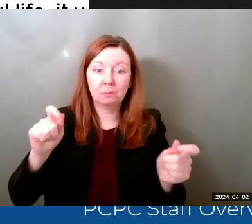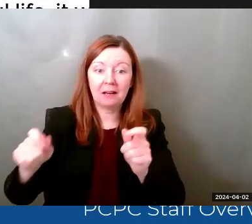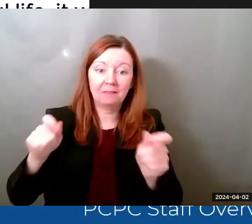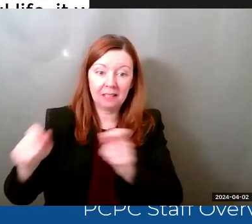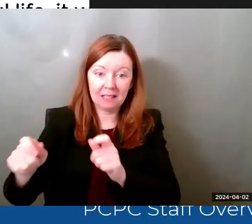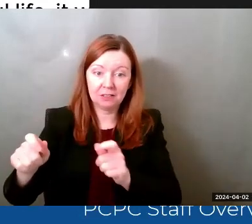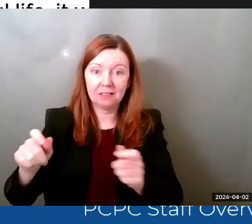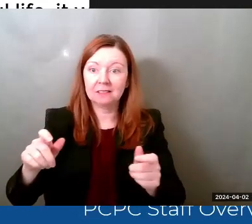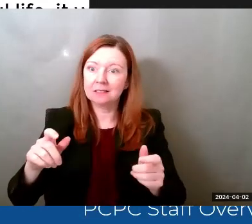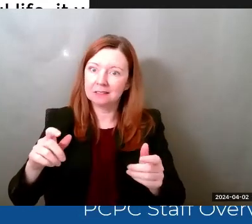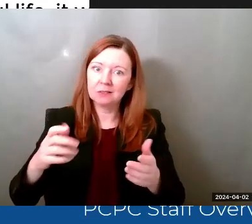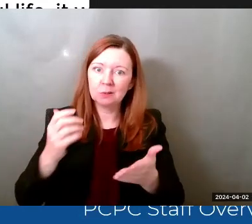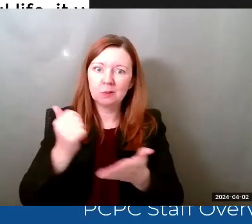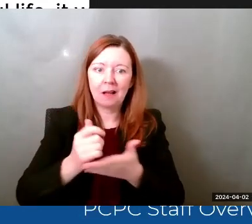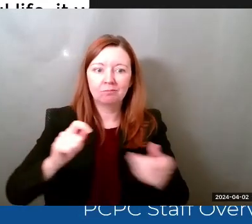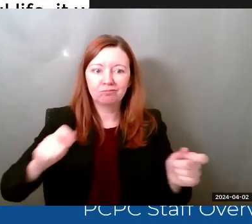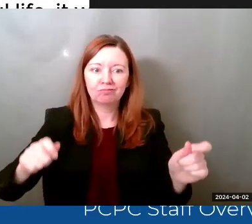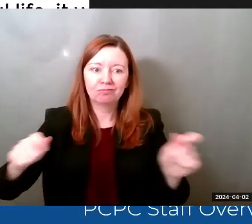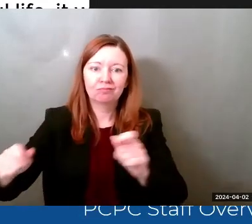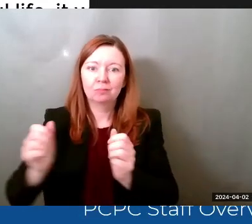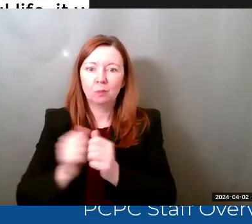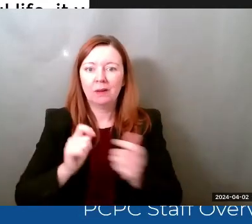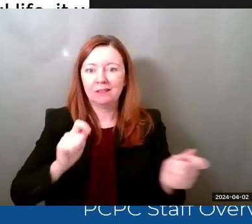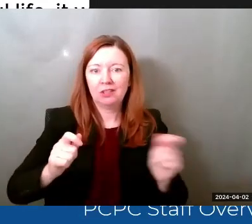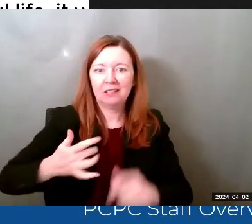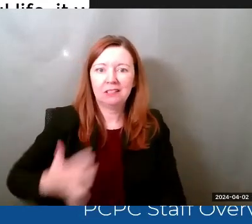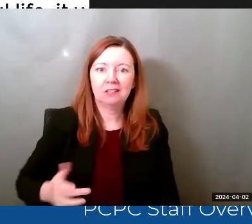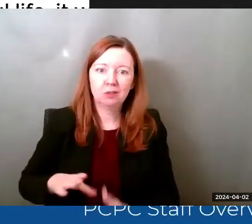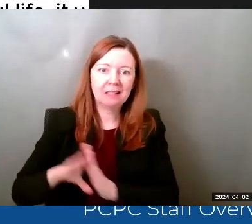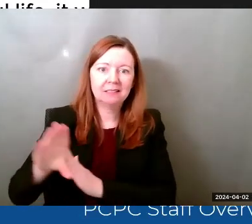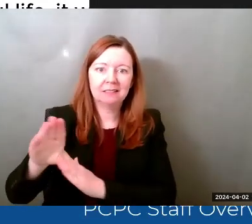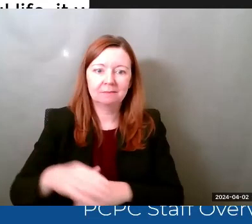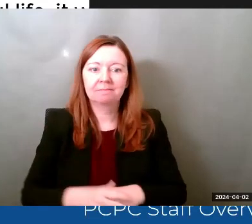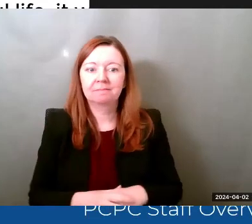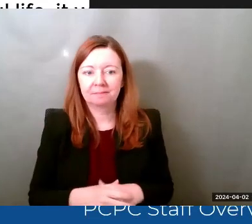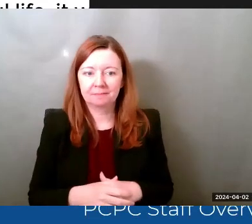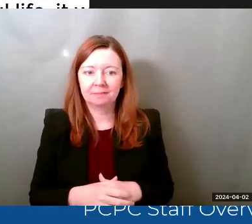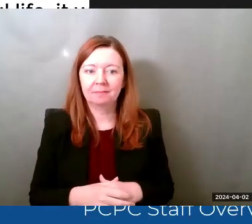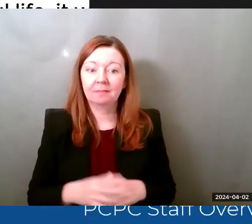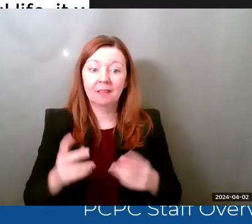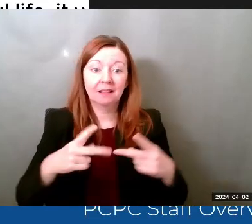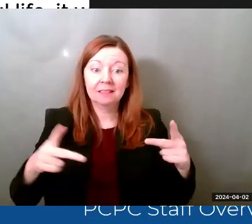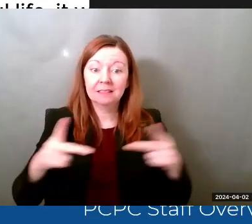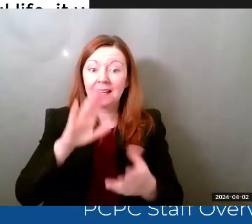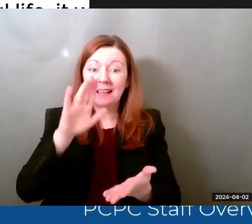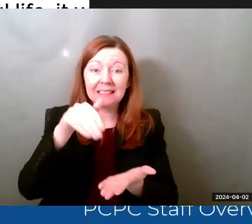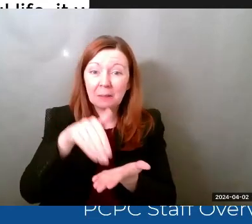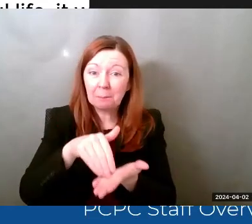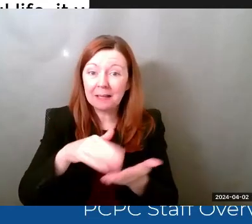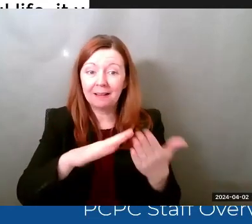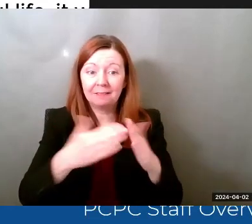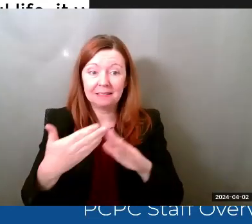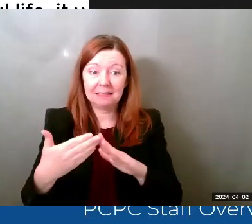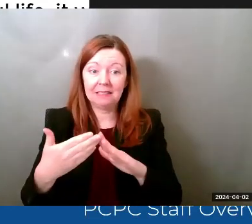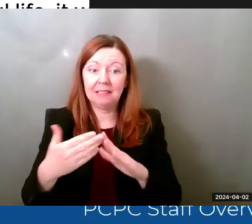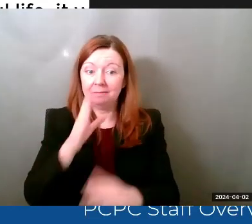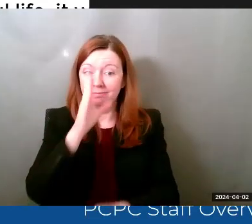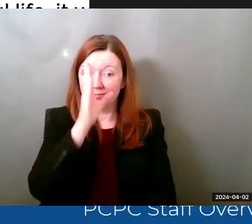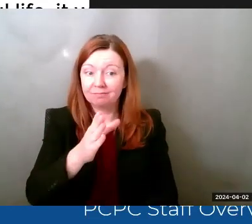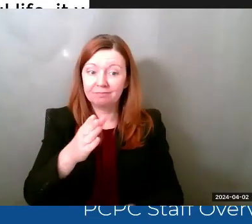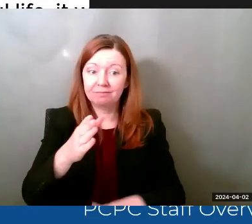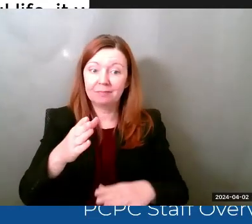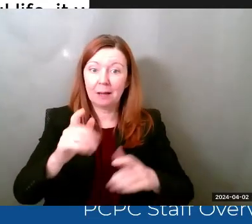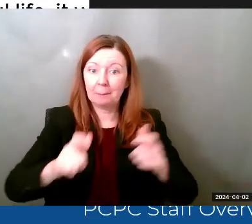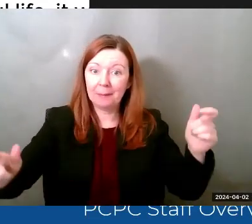future modifications to adapt with changing trends. The site is located in the middle of the city and directly over